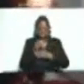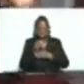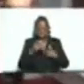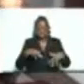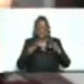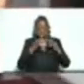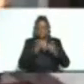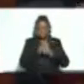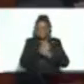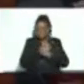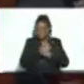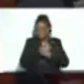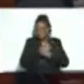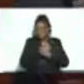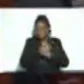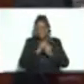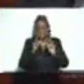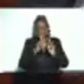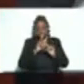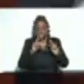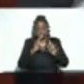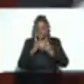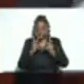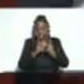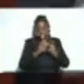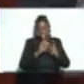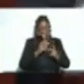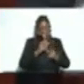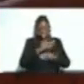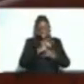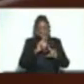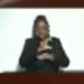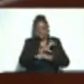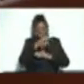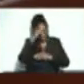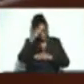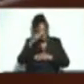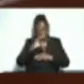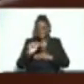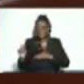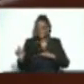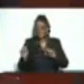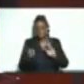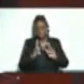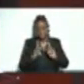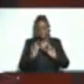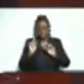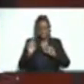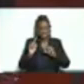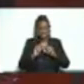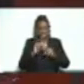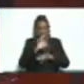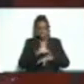well loved, as people from all walks of life, military, uniformed branches, and other organizations gathered at St. Agnes